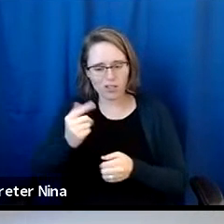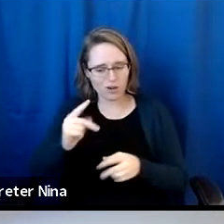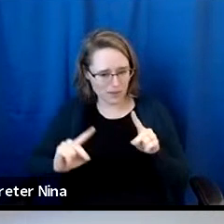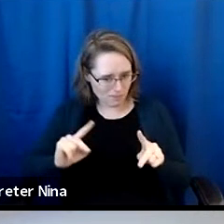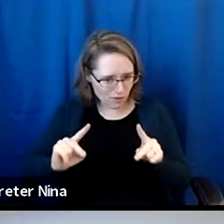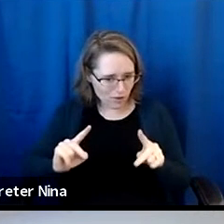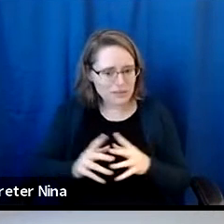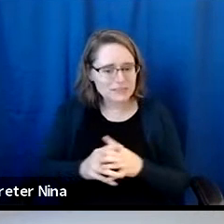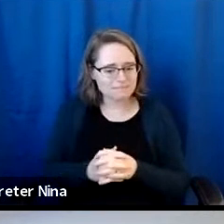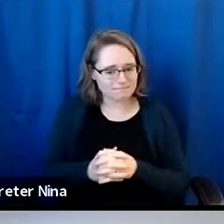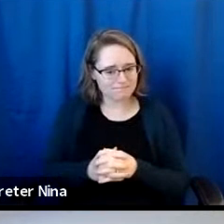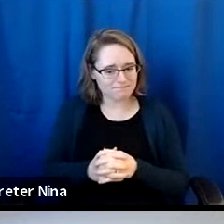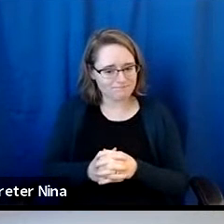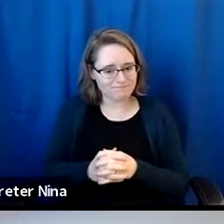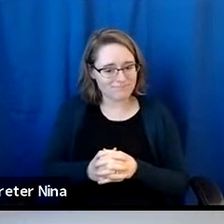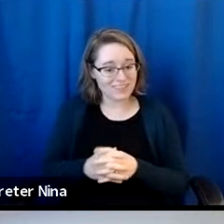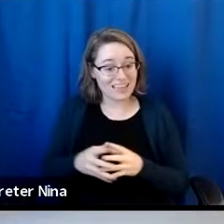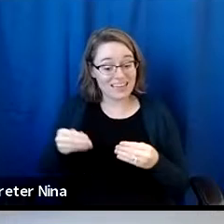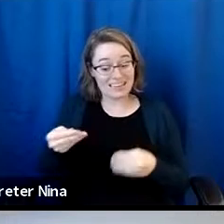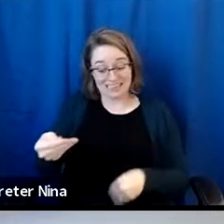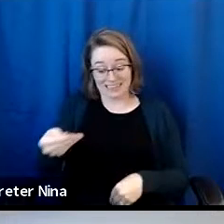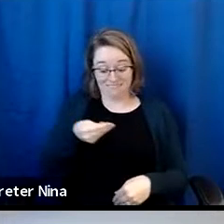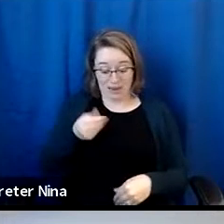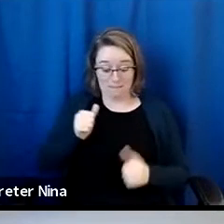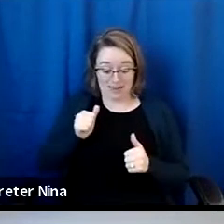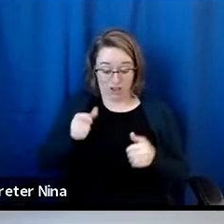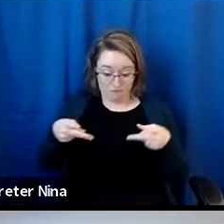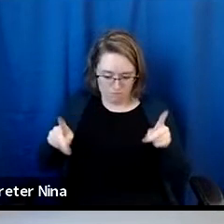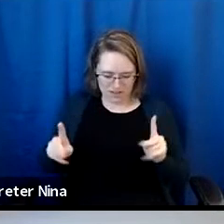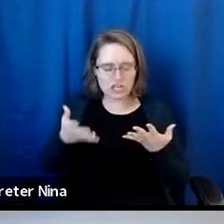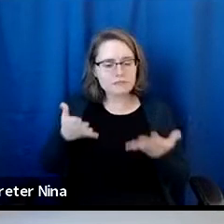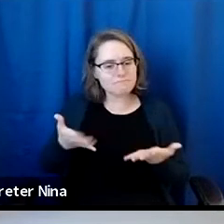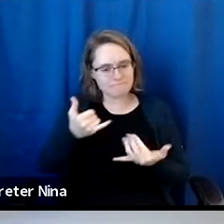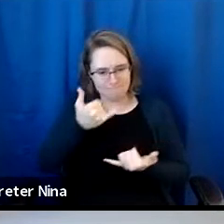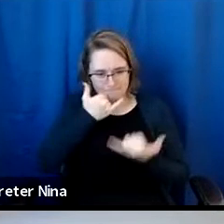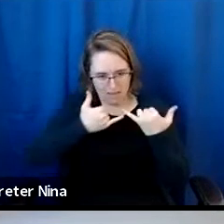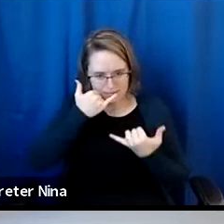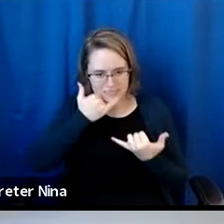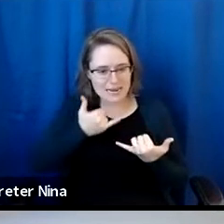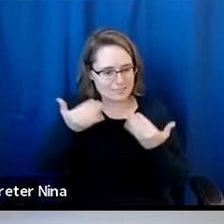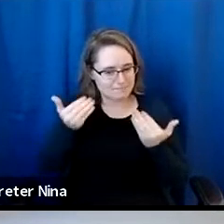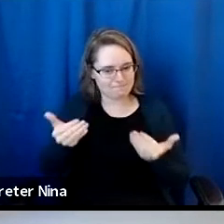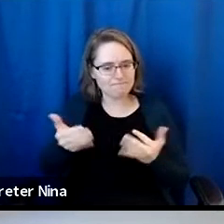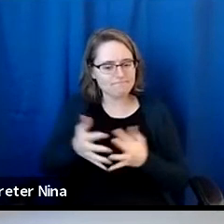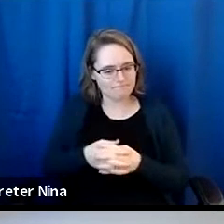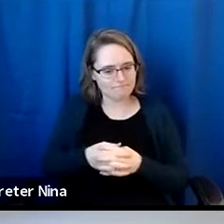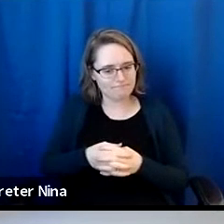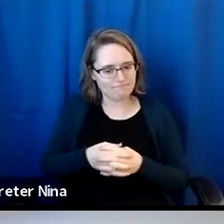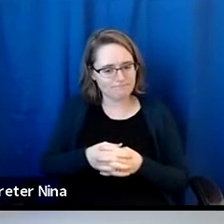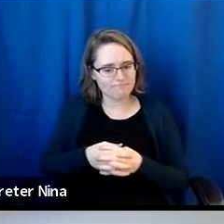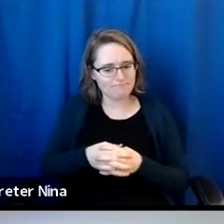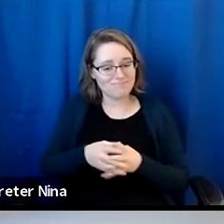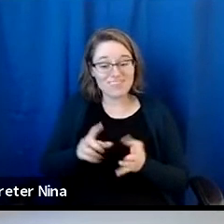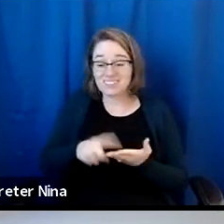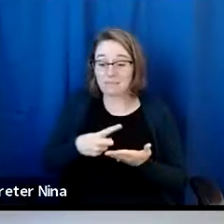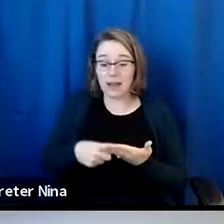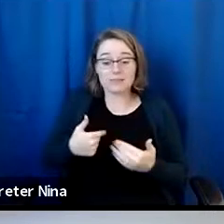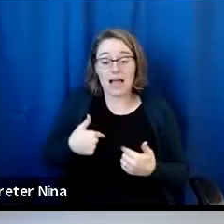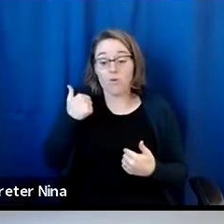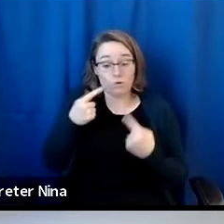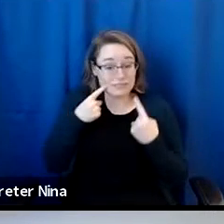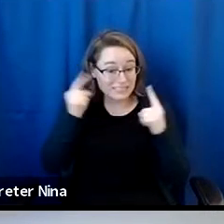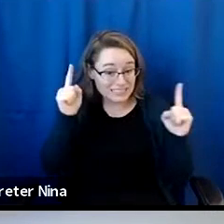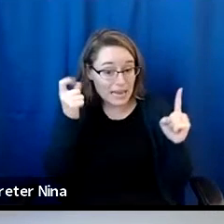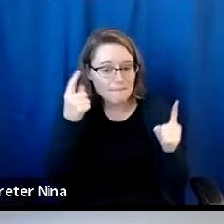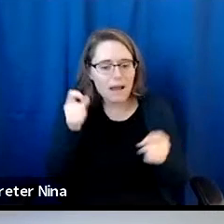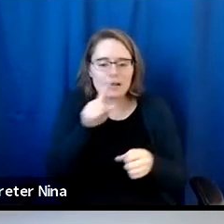giving myself permission to make mistakes, and to not succeed at something, but being committed to